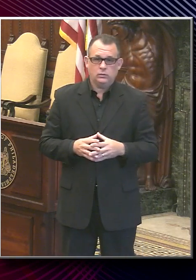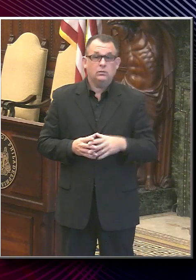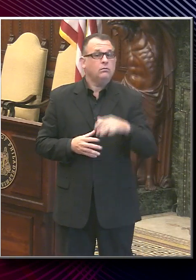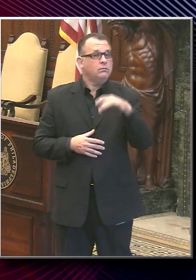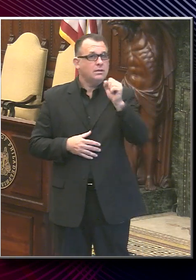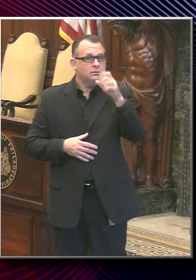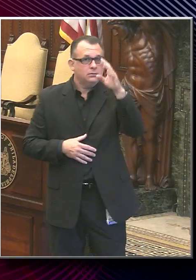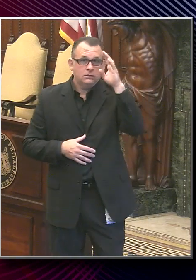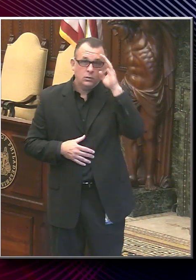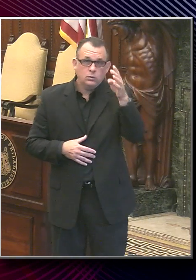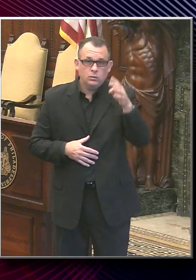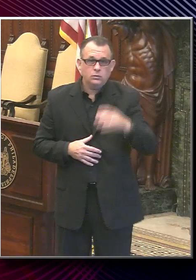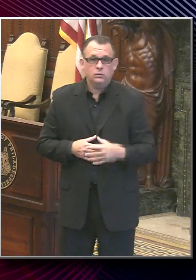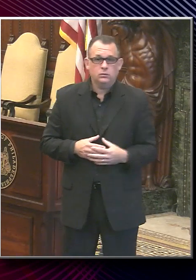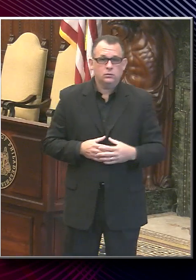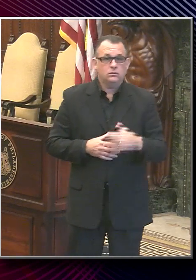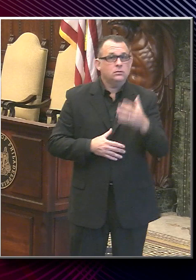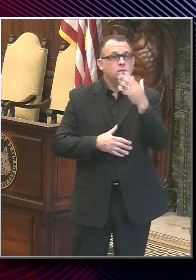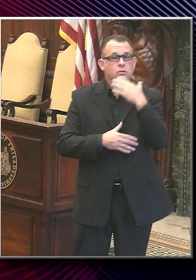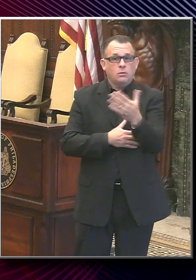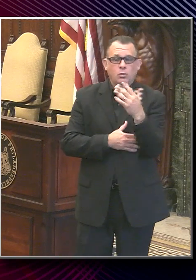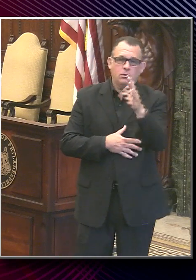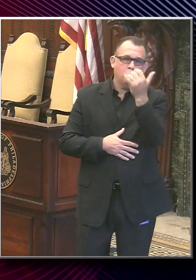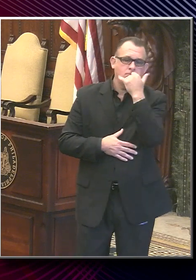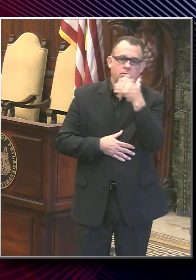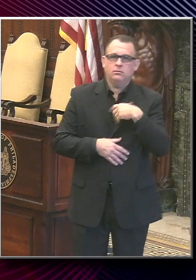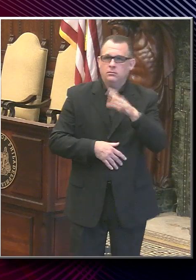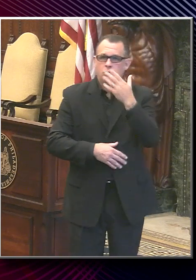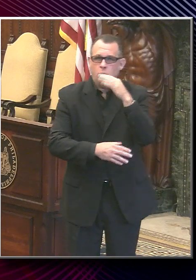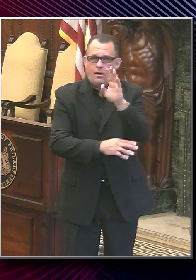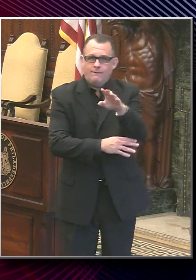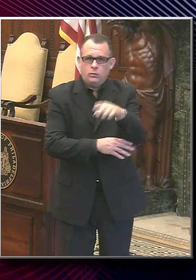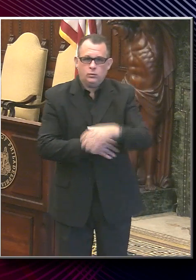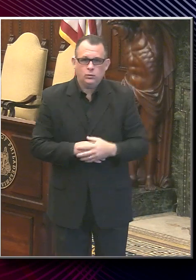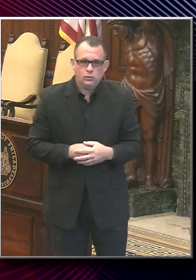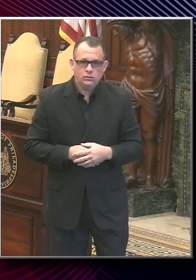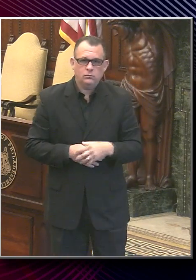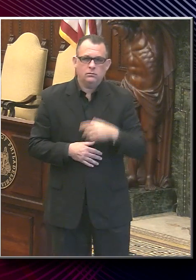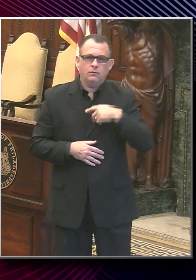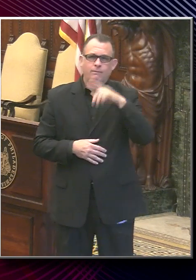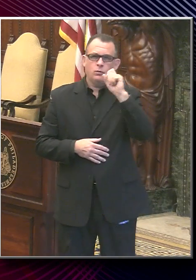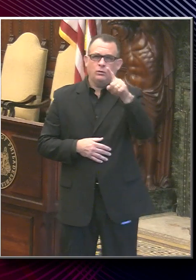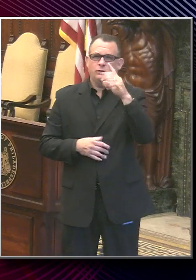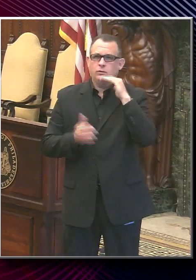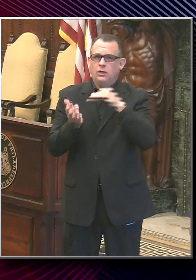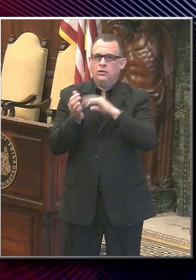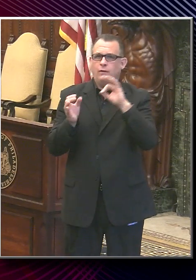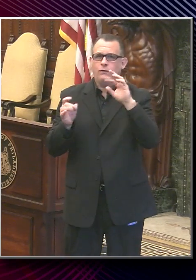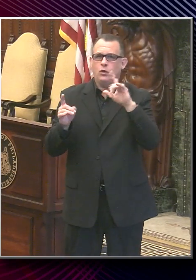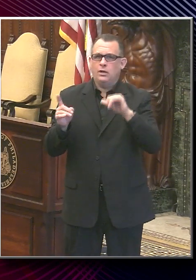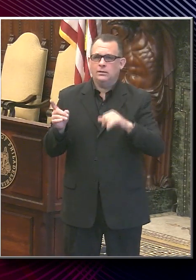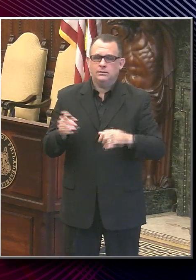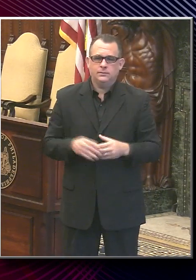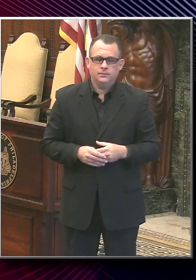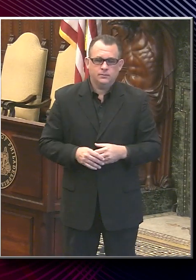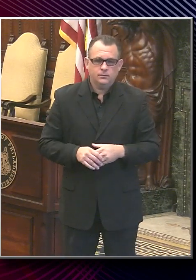Yes. Good morning. Good afternoon, everyone. My first question is for Dr. Farley.